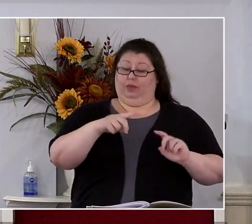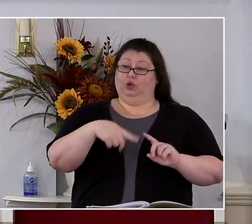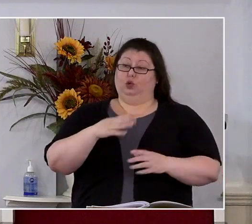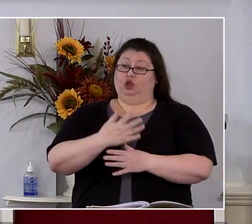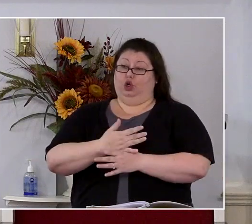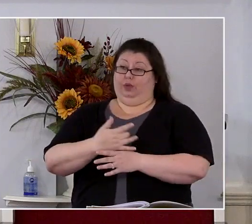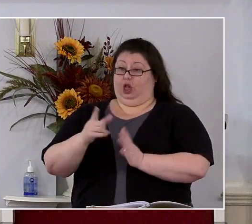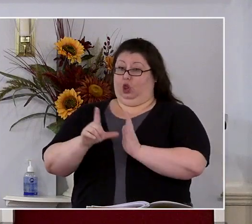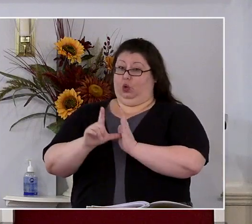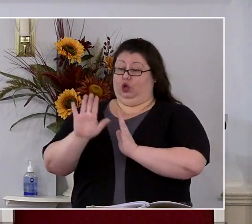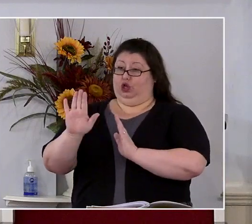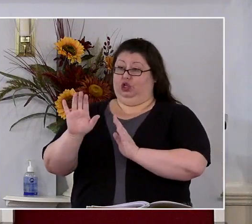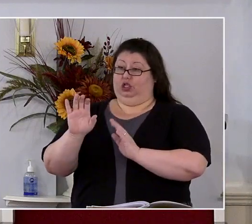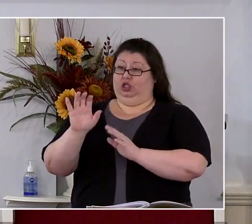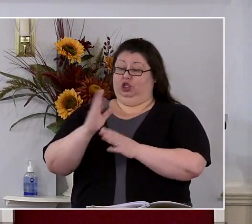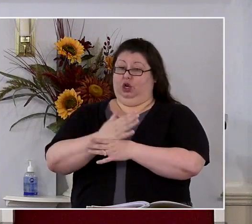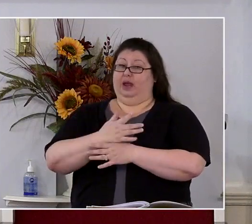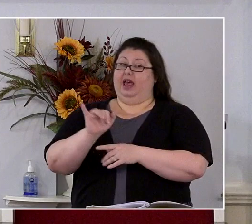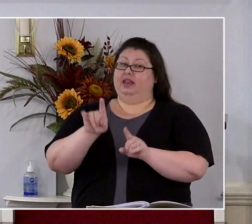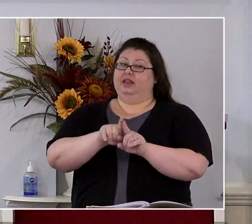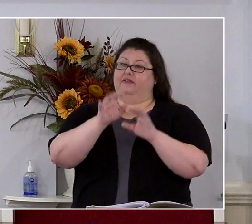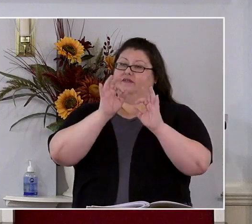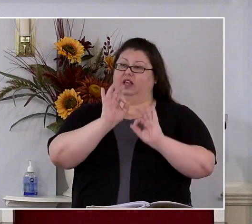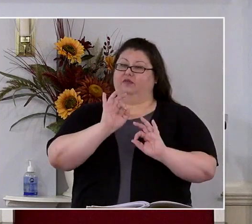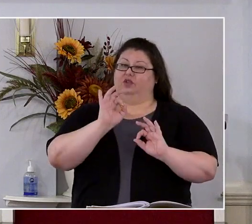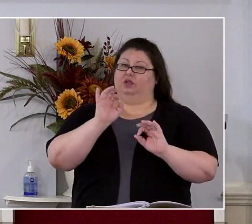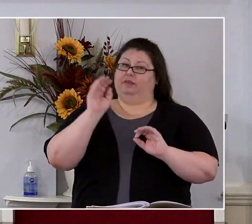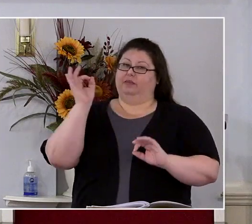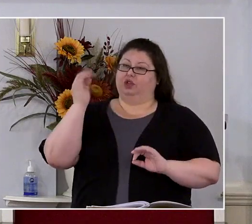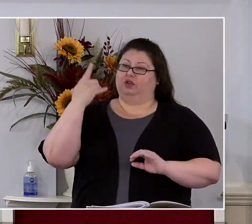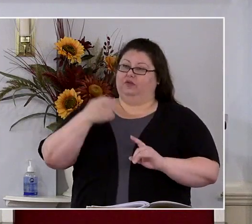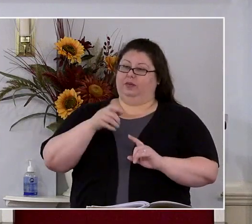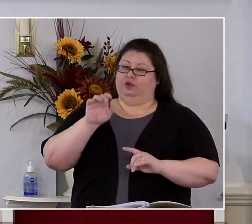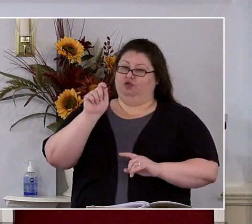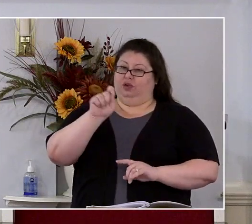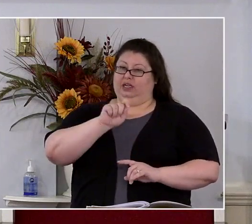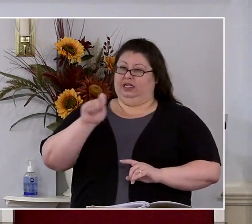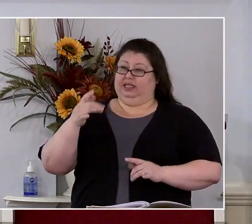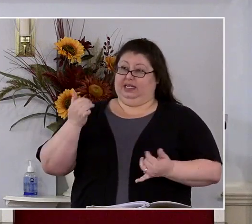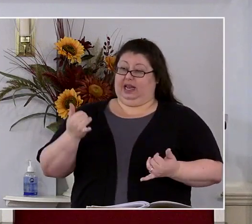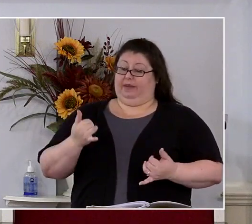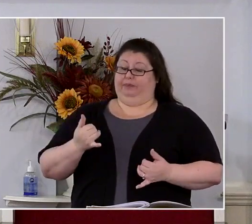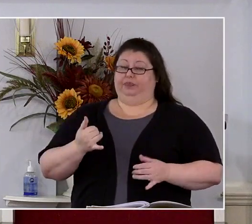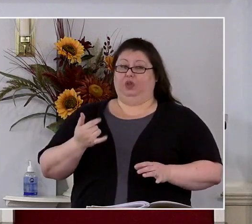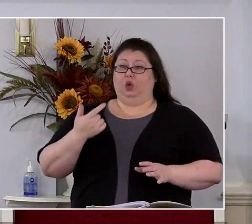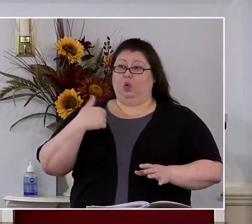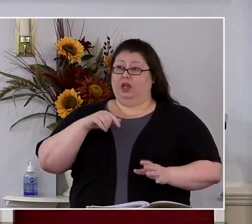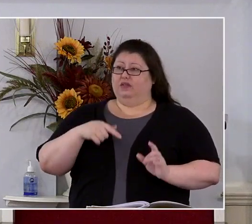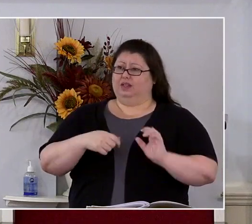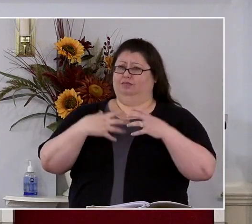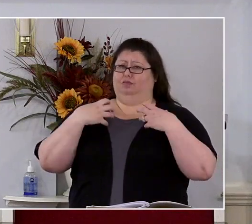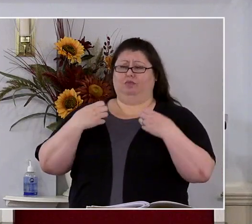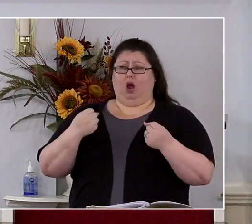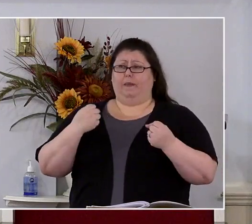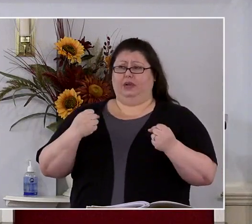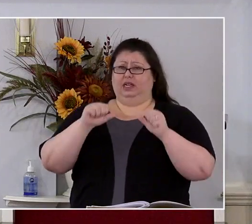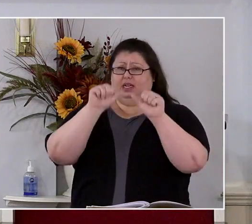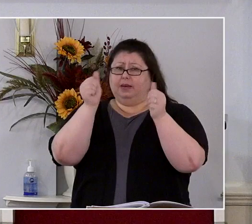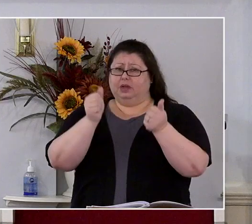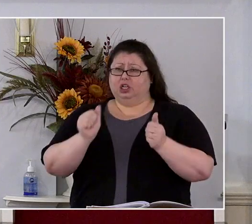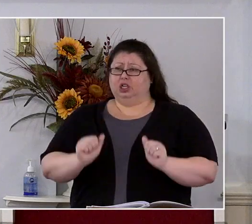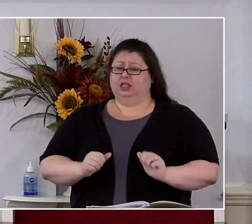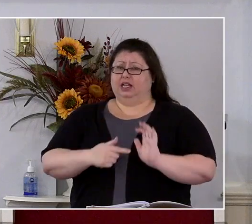Germany and from the faithful ministry of Trinity today. There are some prominent symbols and